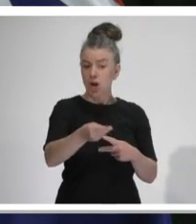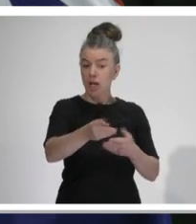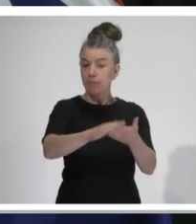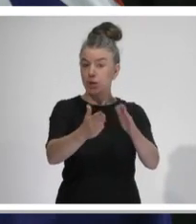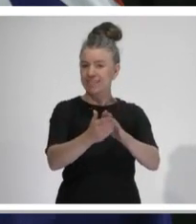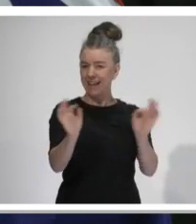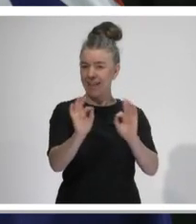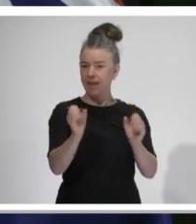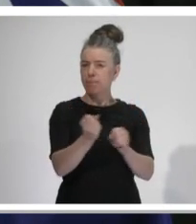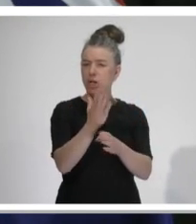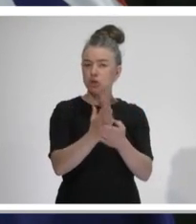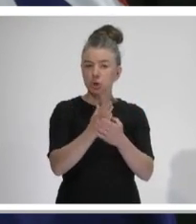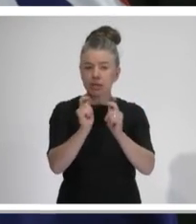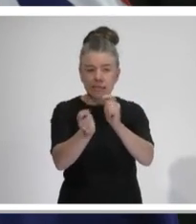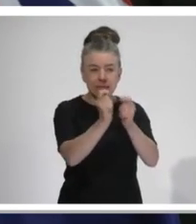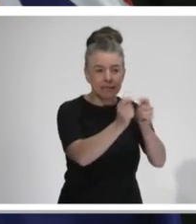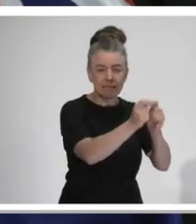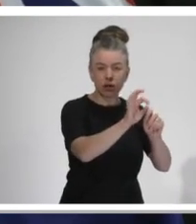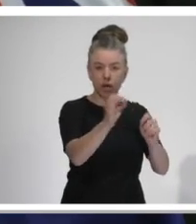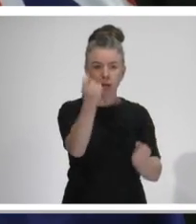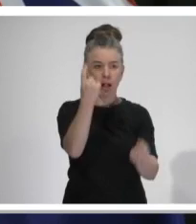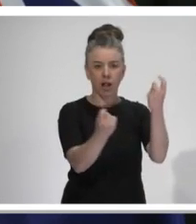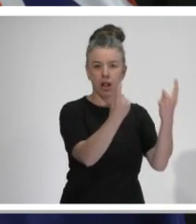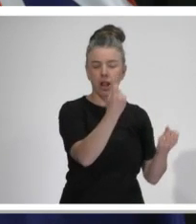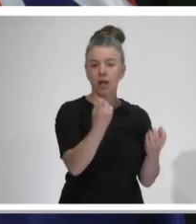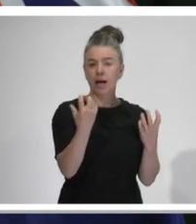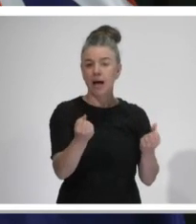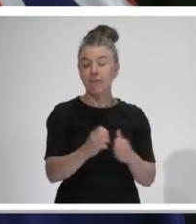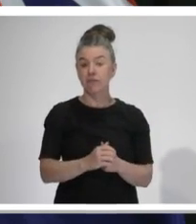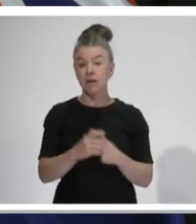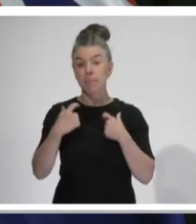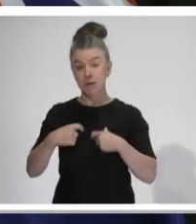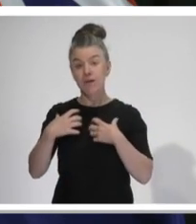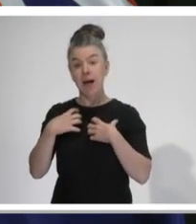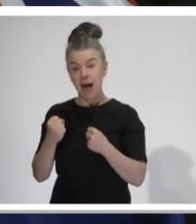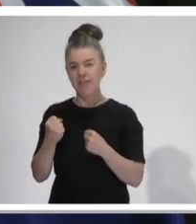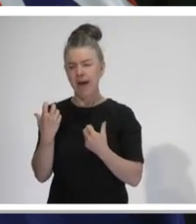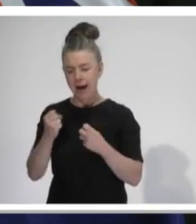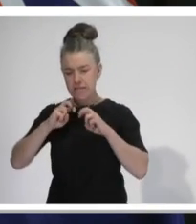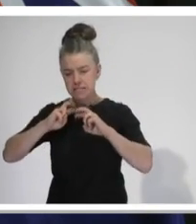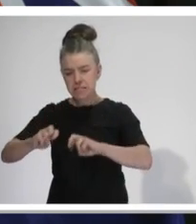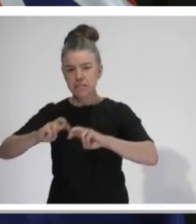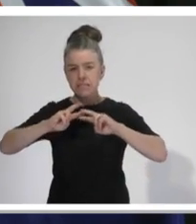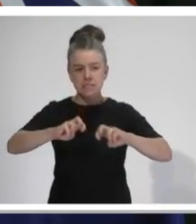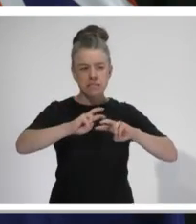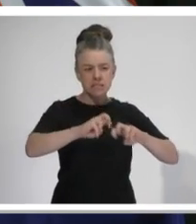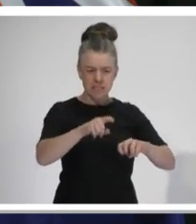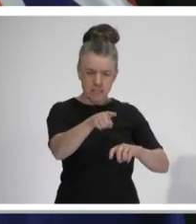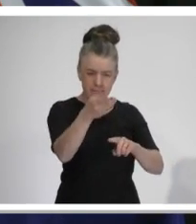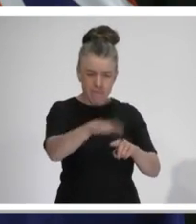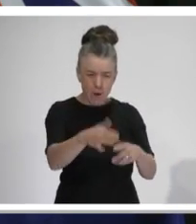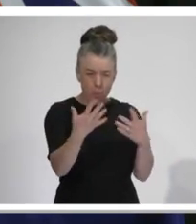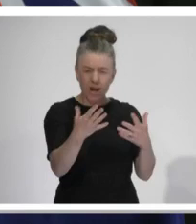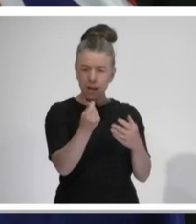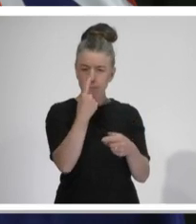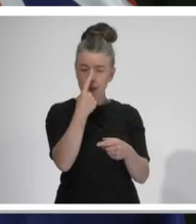in particular. And while we've been doing, and the Ministry of Health has been doing some excellent work on getting to the bottom of the cases that we weren't able to